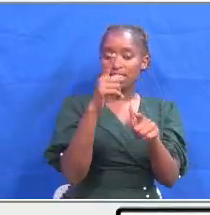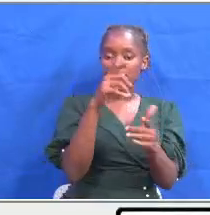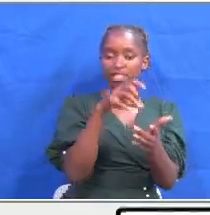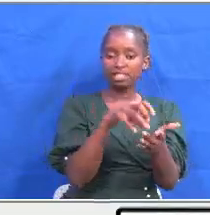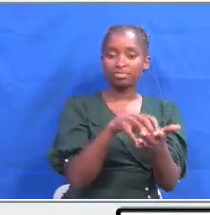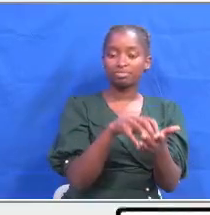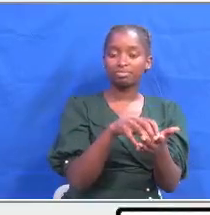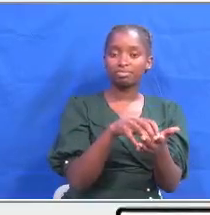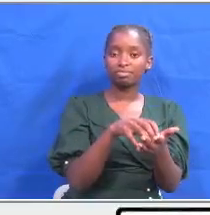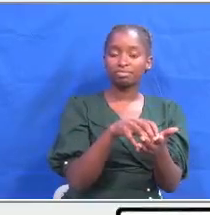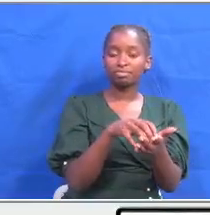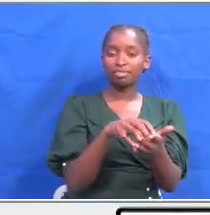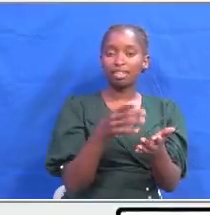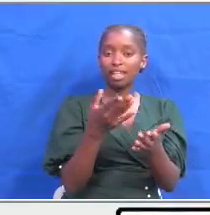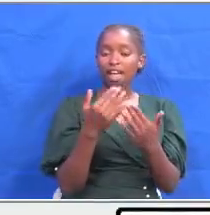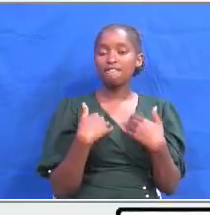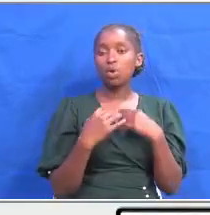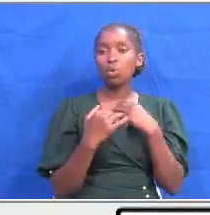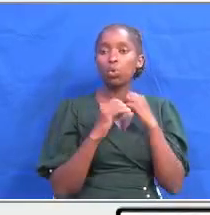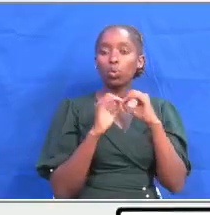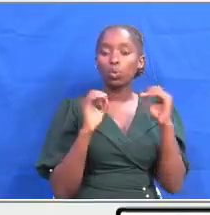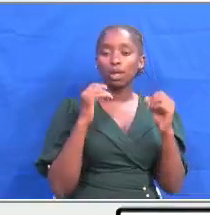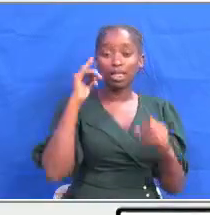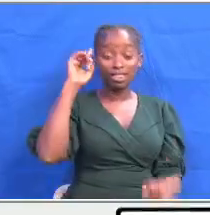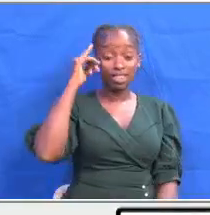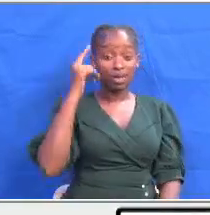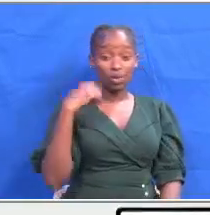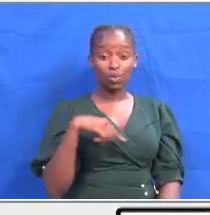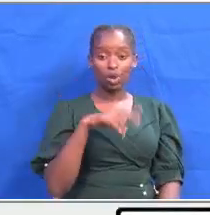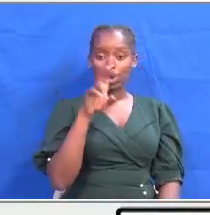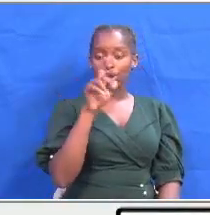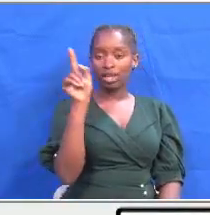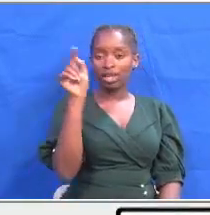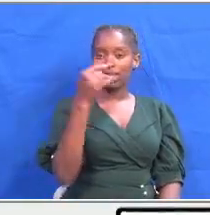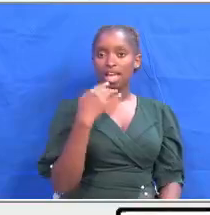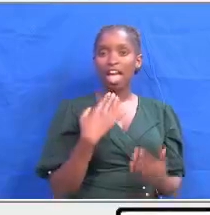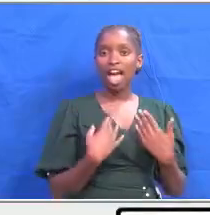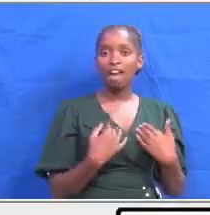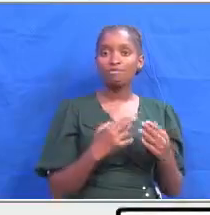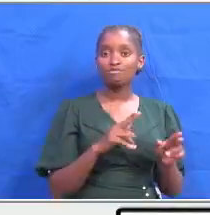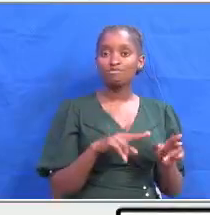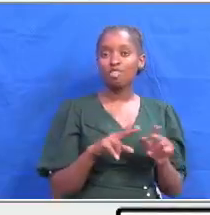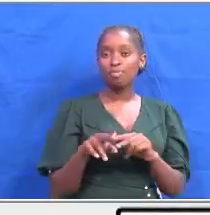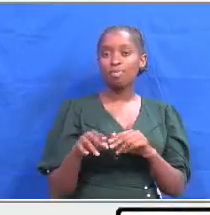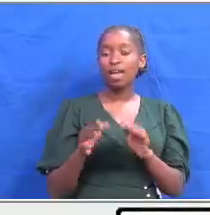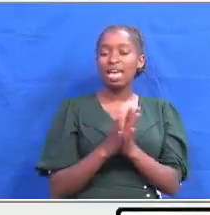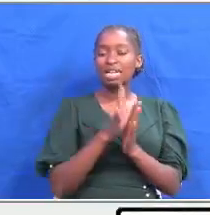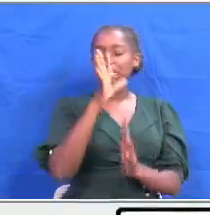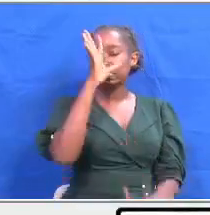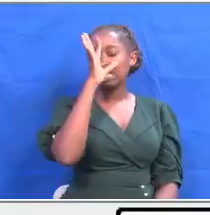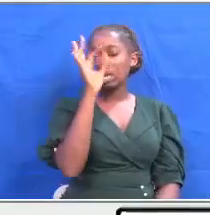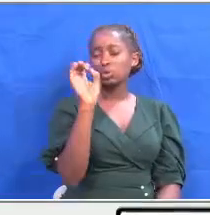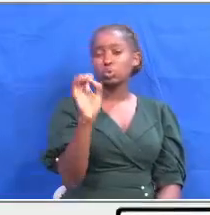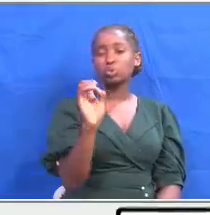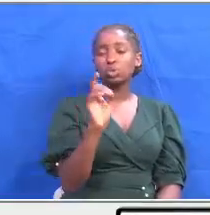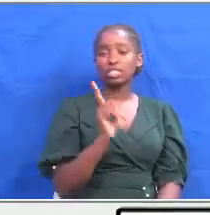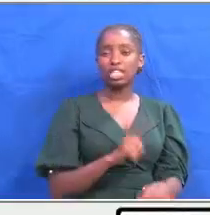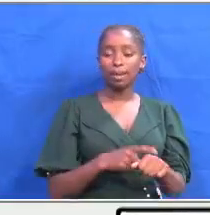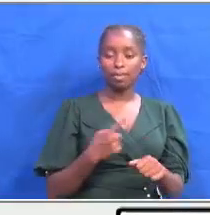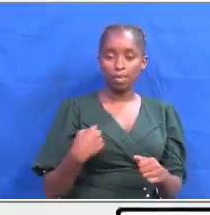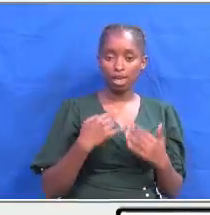there. So I think that we take Kenyans so casual and not so serious when it comes to what will